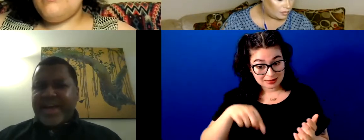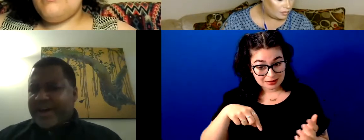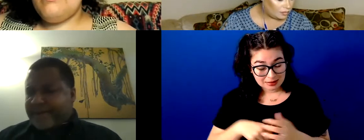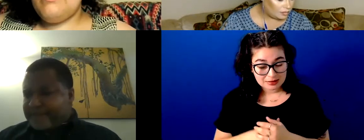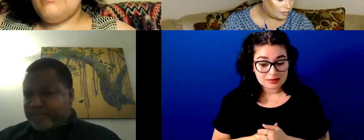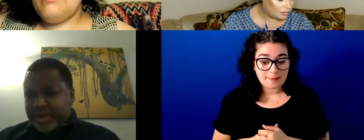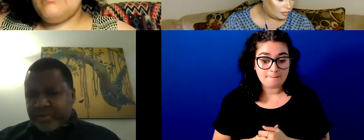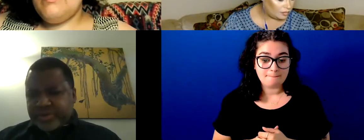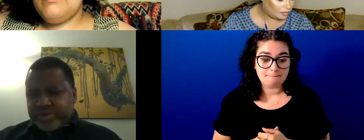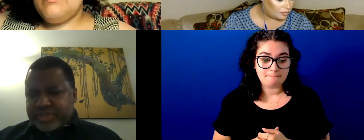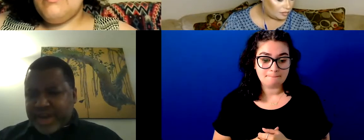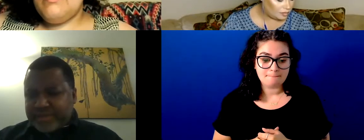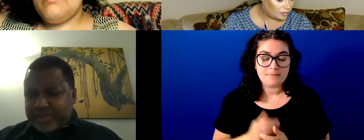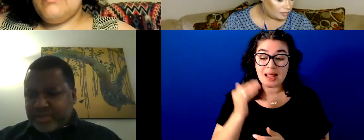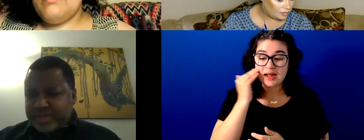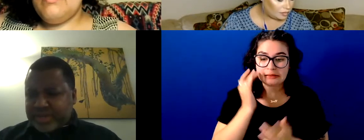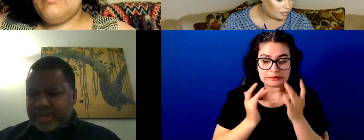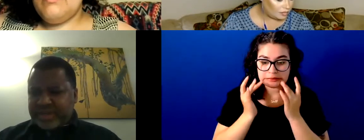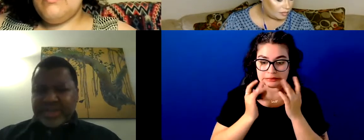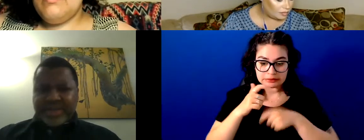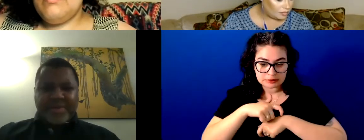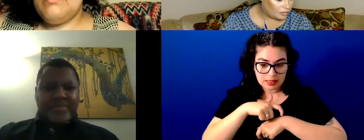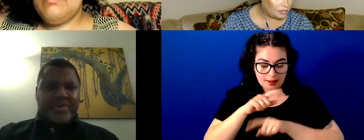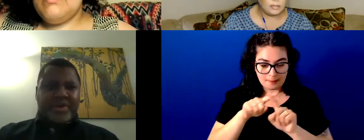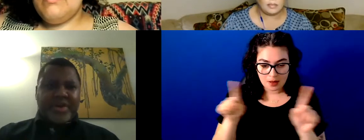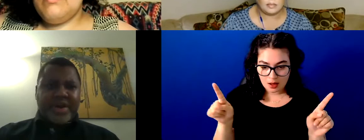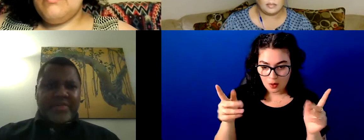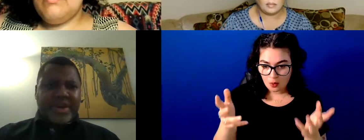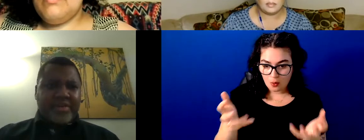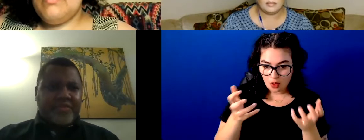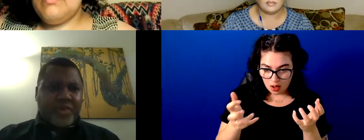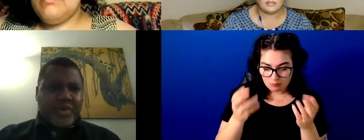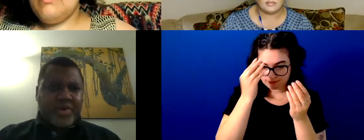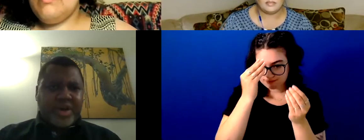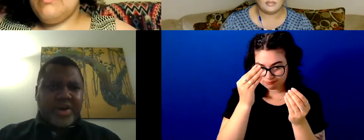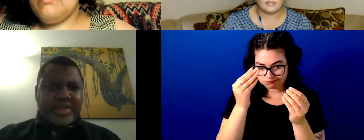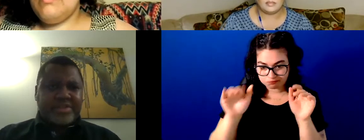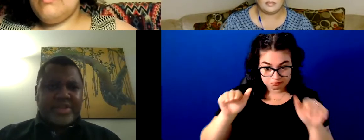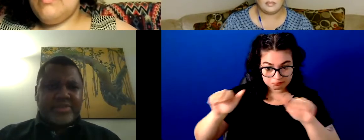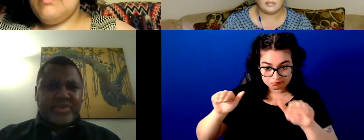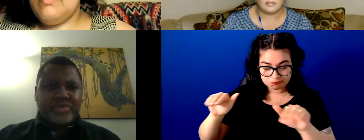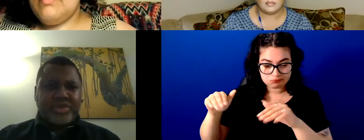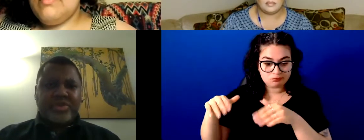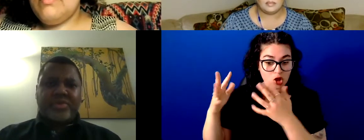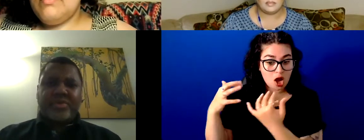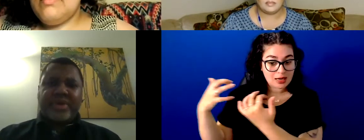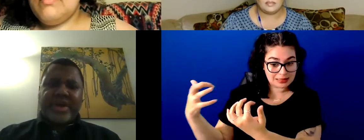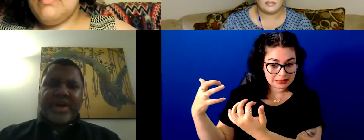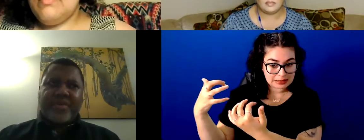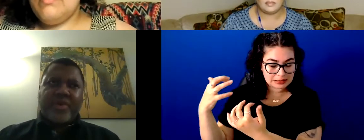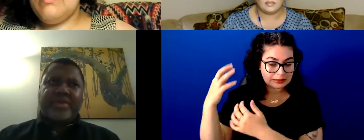that. I know we're short on time. I just wanted to put a note out there for the audience to consider